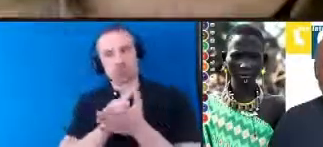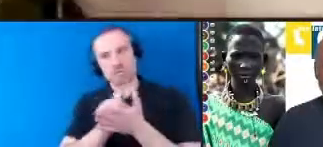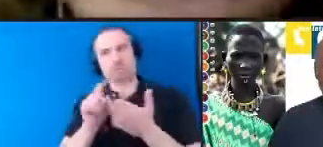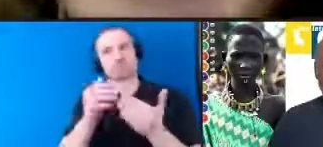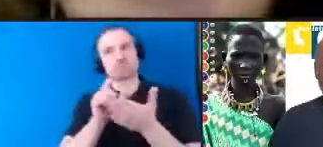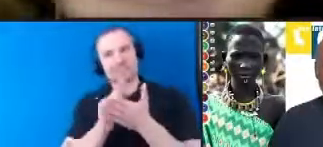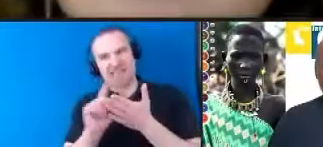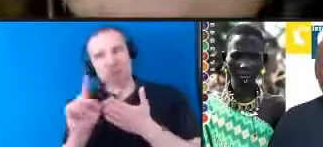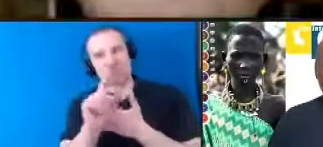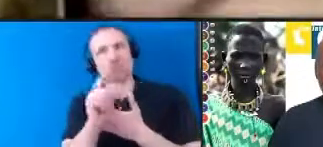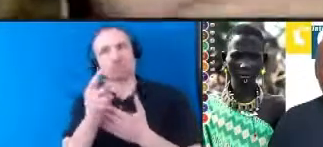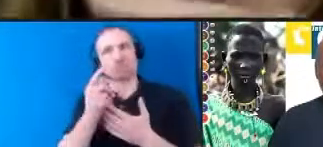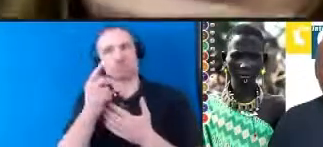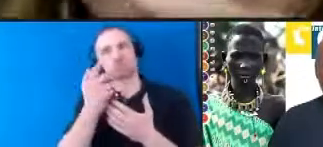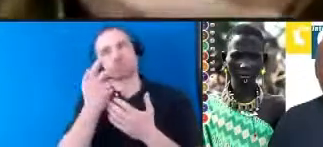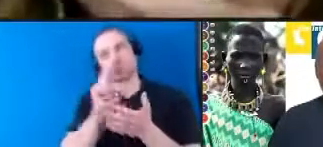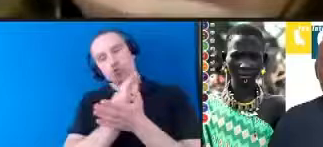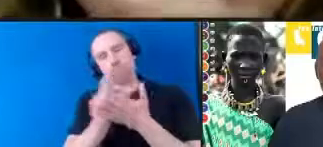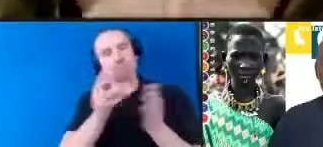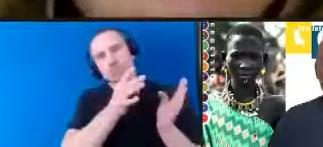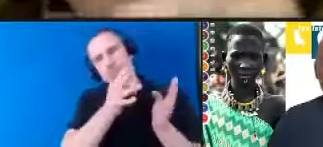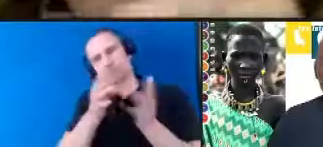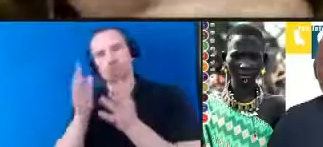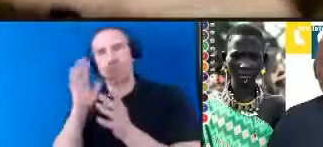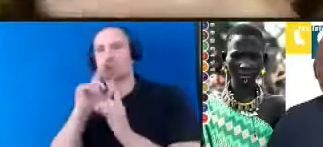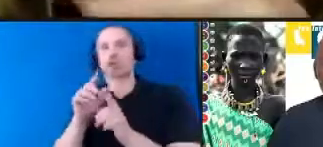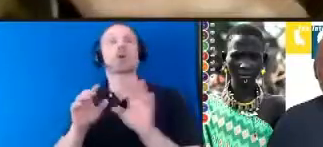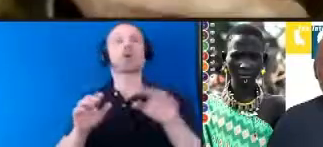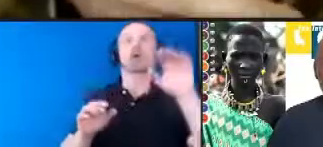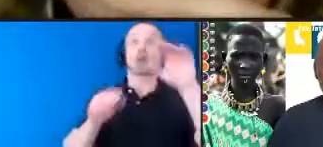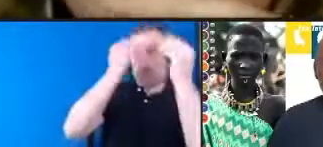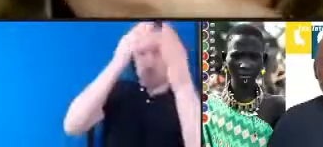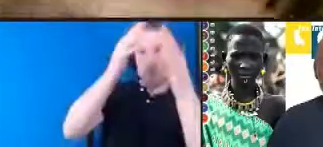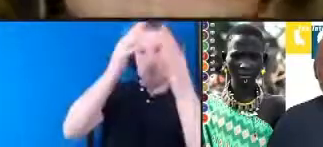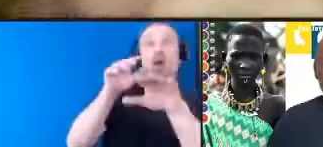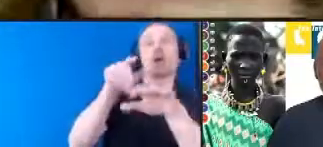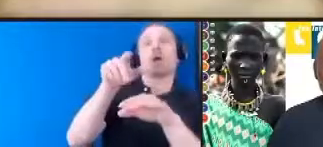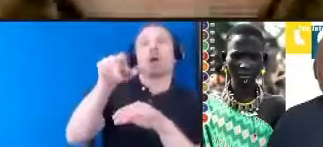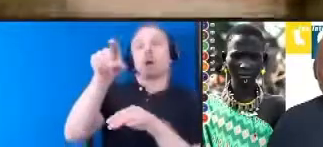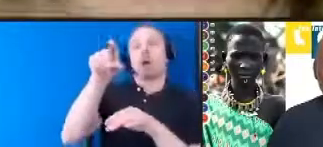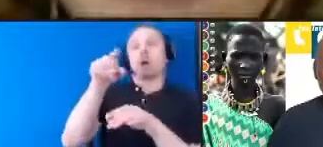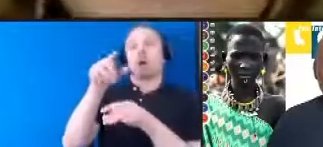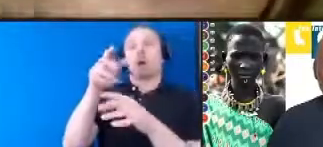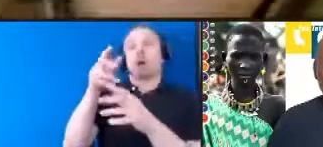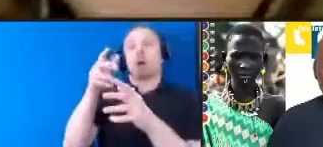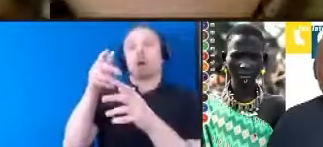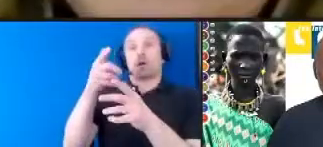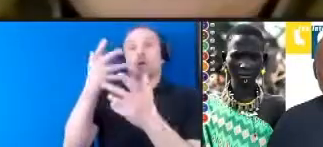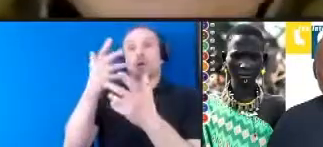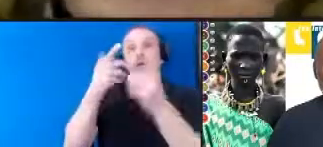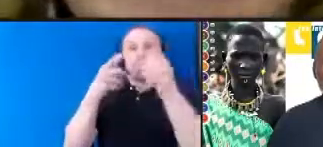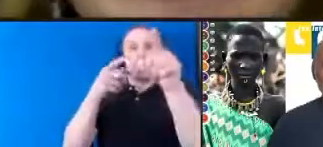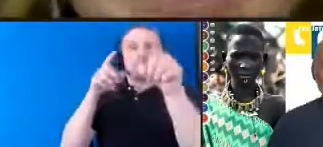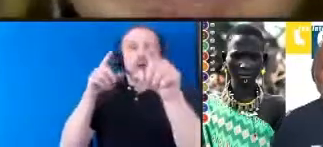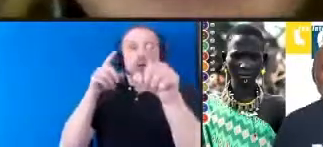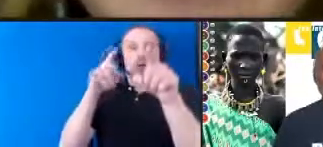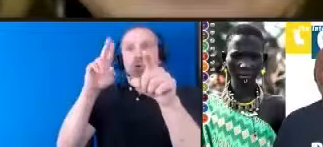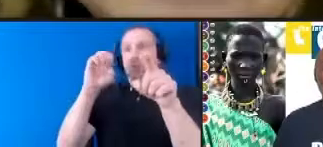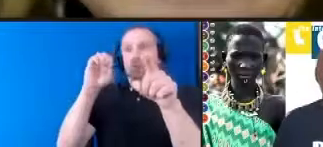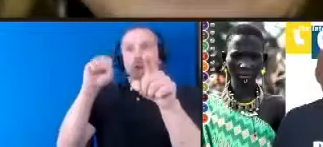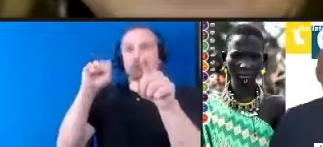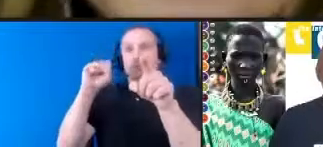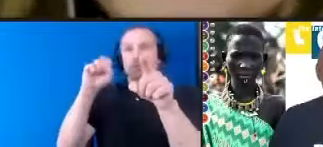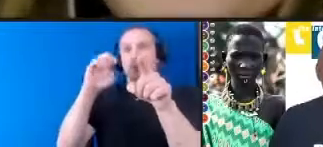Rajeshi, Rev Simmons just wants to also address, just clarify a comment. So Rev, Yeah. go